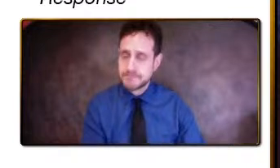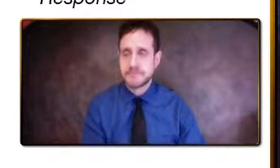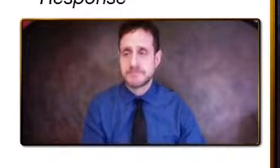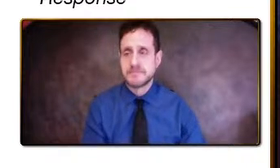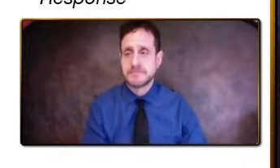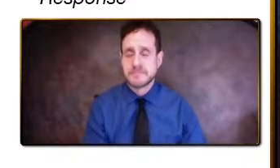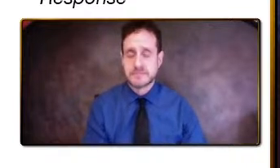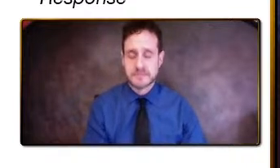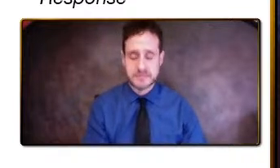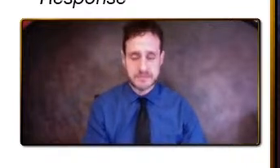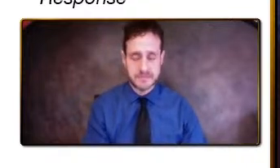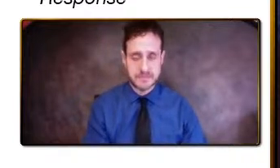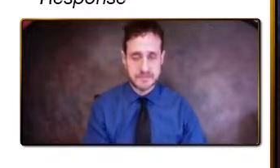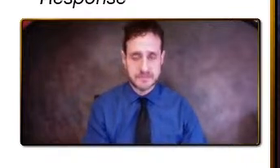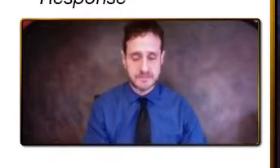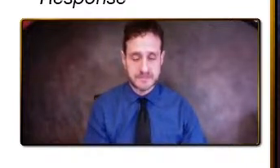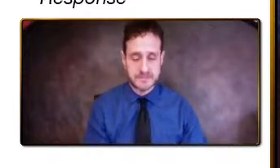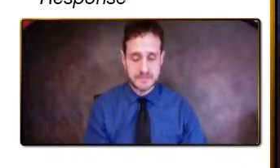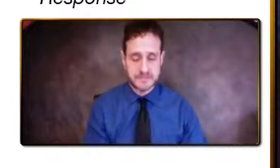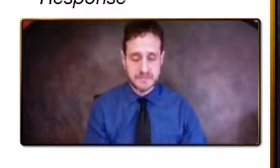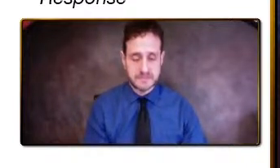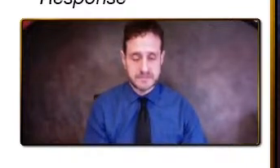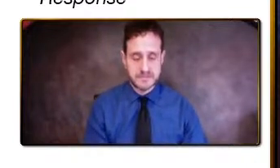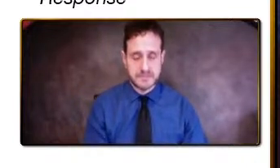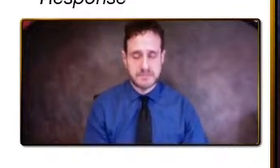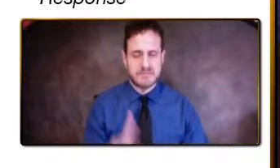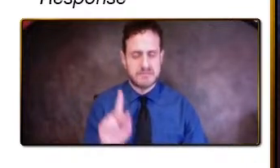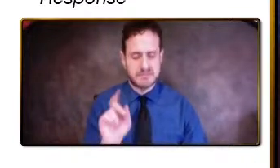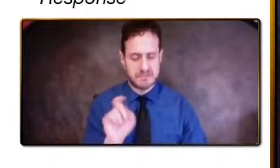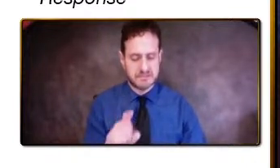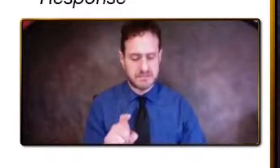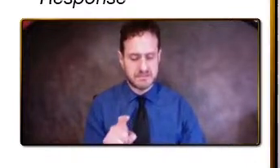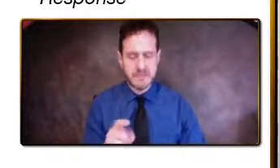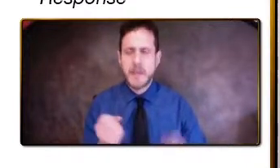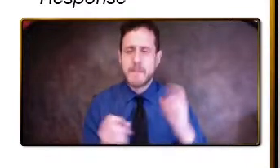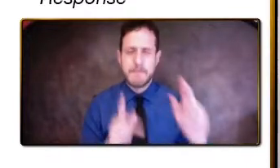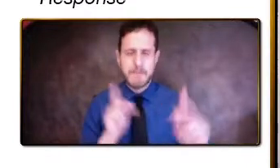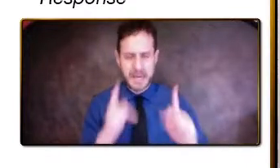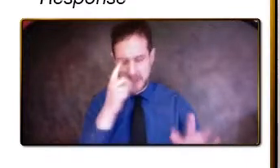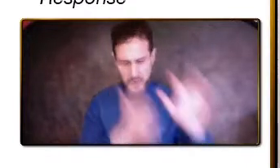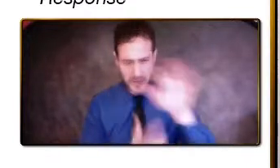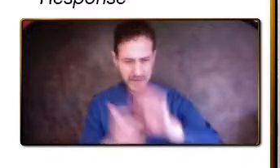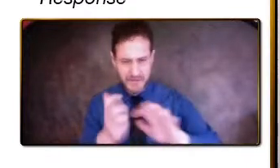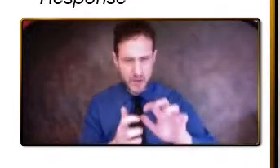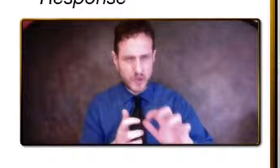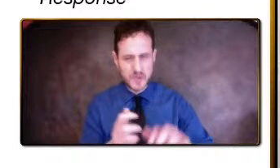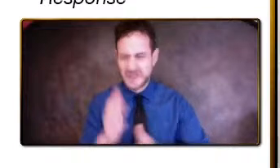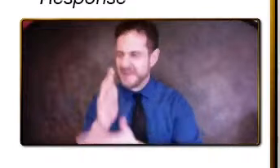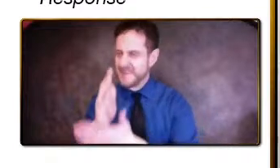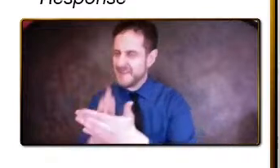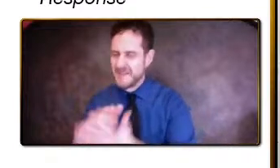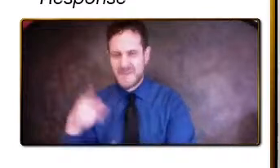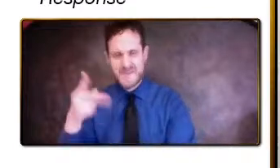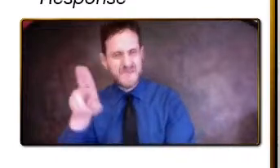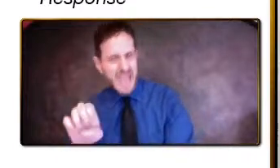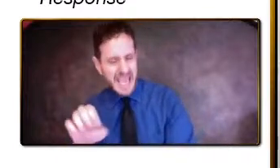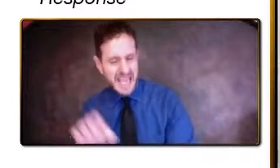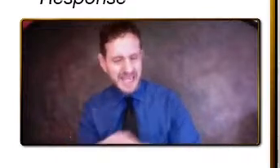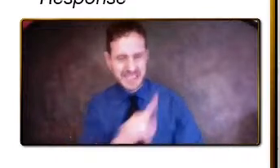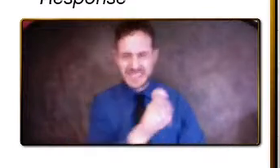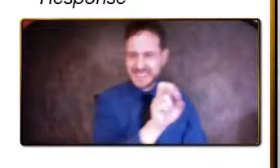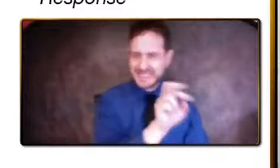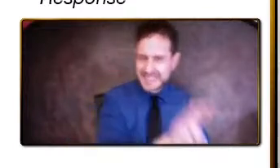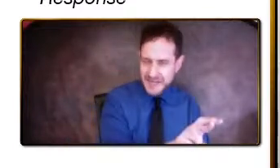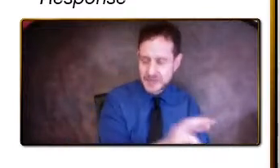Marianne Ahern just had a couple questions. There's so much confusion, tiers, phases, etc., and clearly so many restaurants